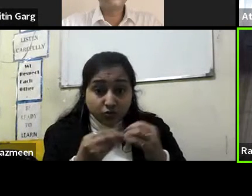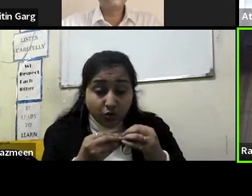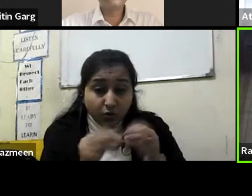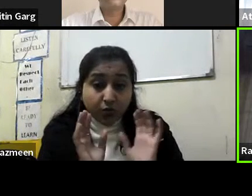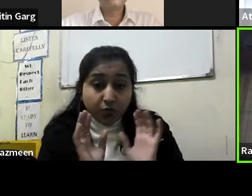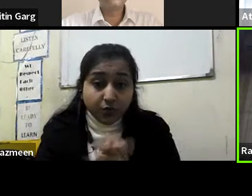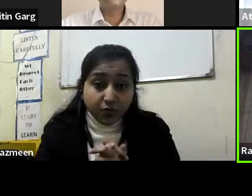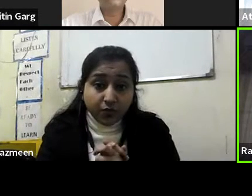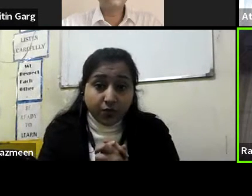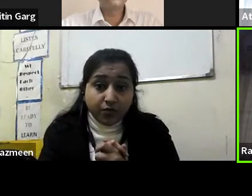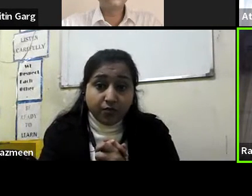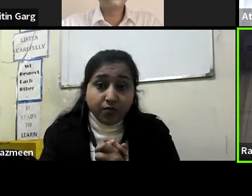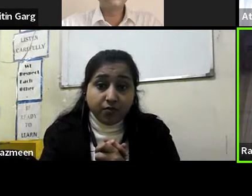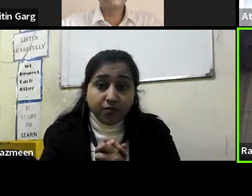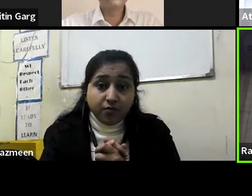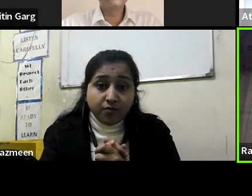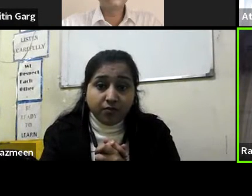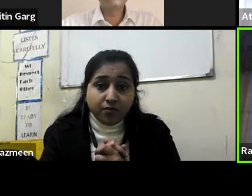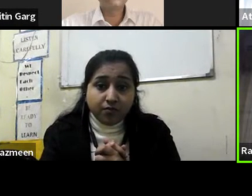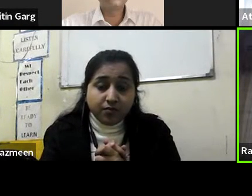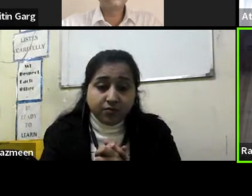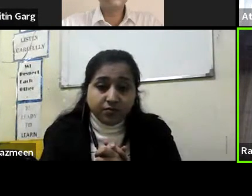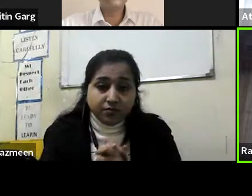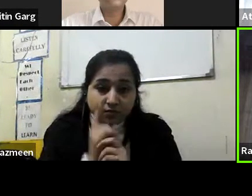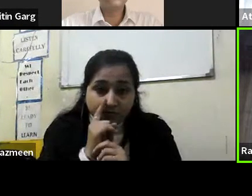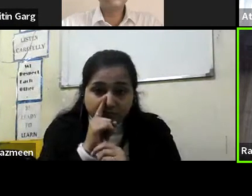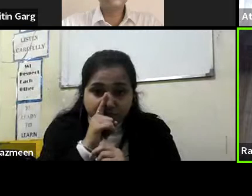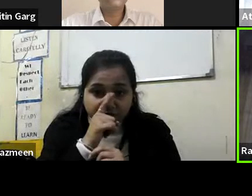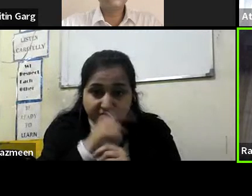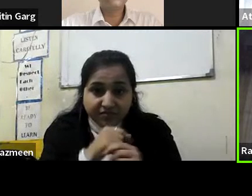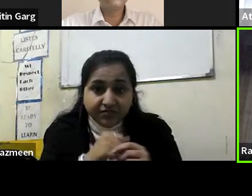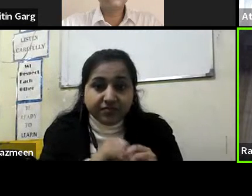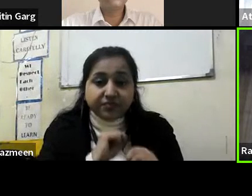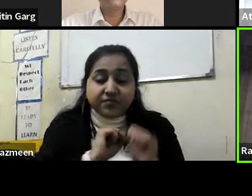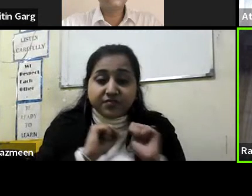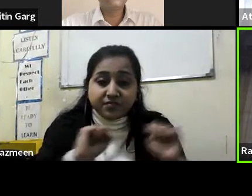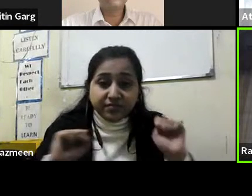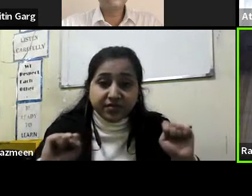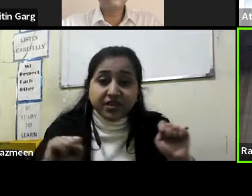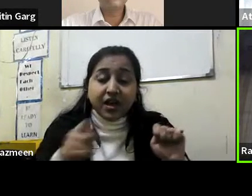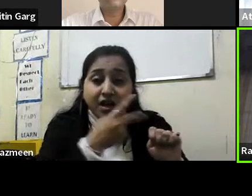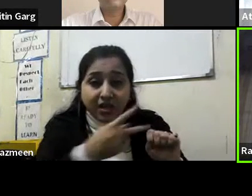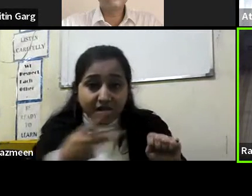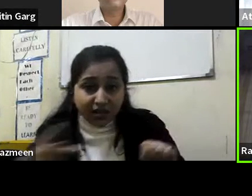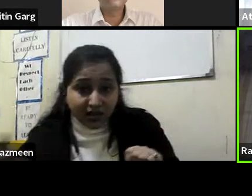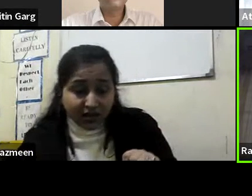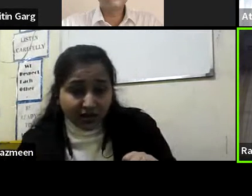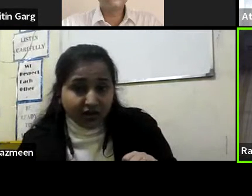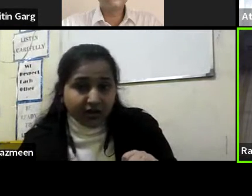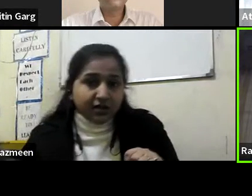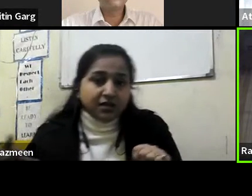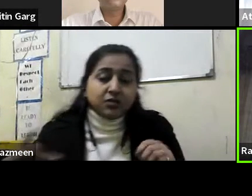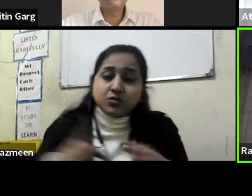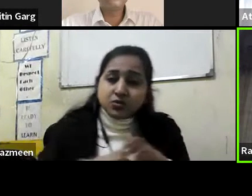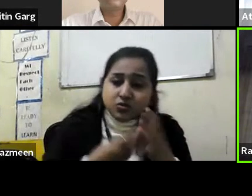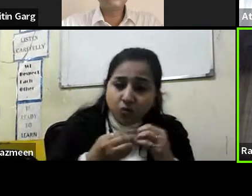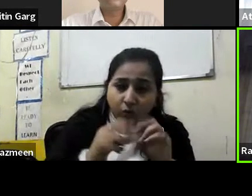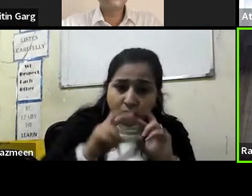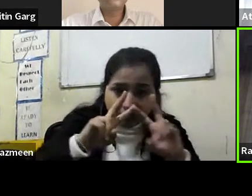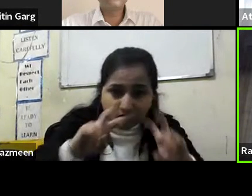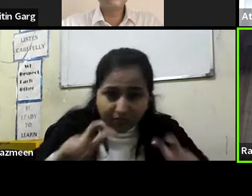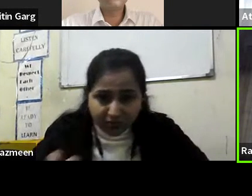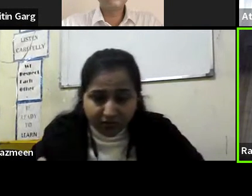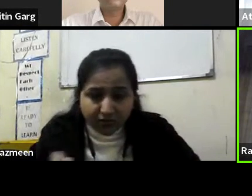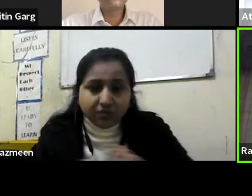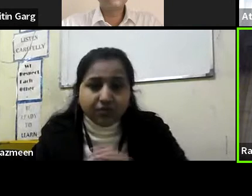is no, at least from the eyes of the society, there are differences in the way in which certain jobs are seen. And